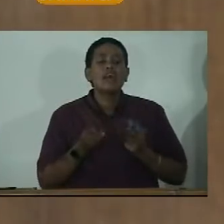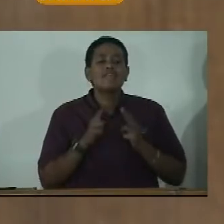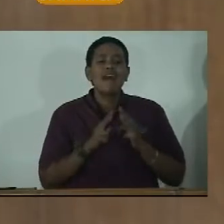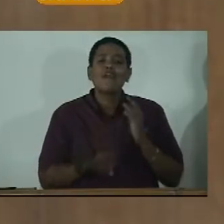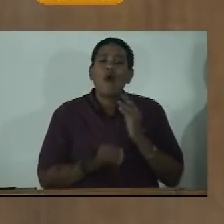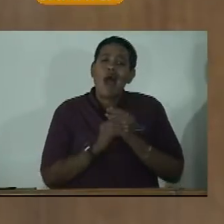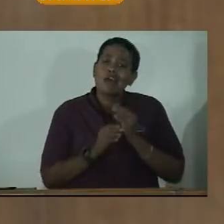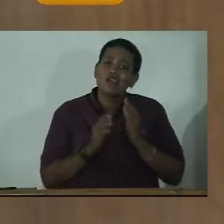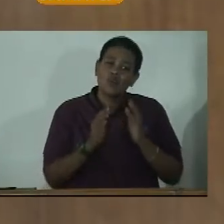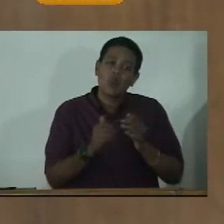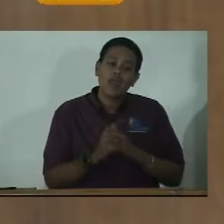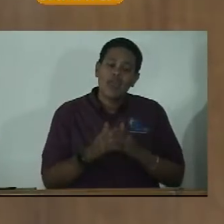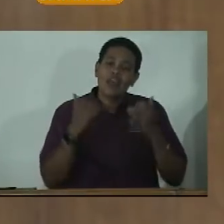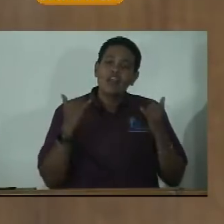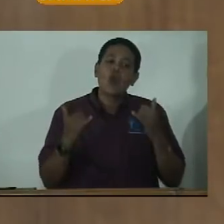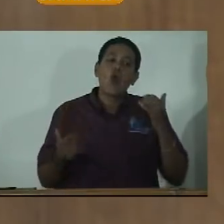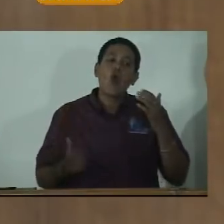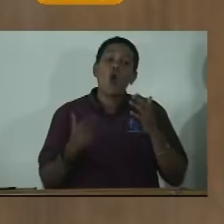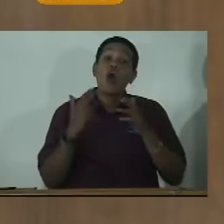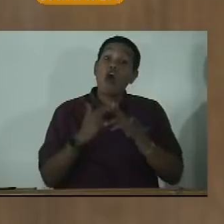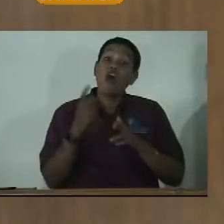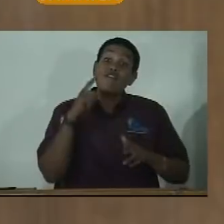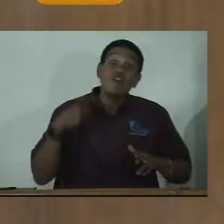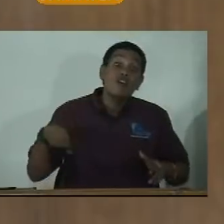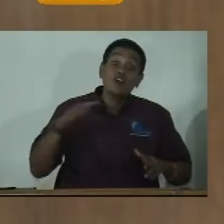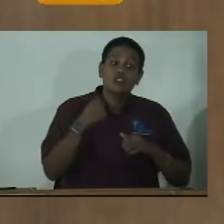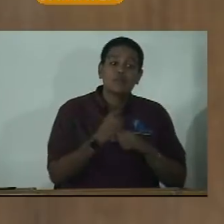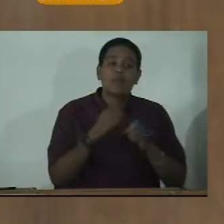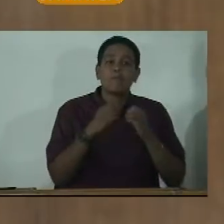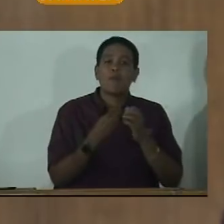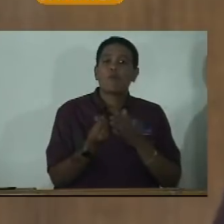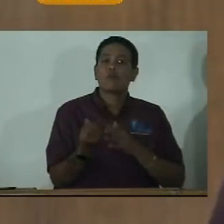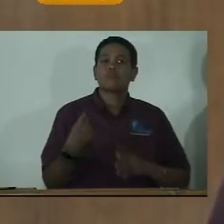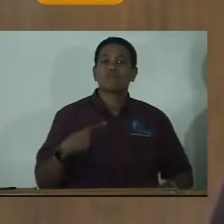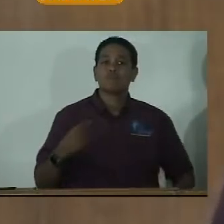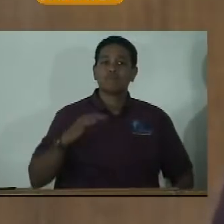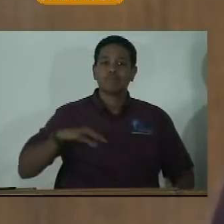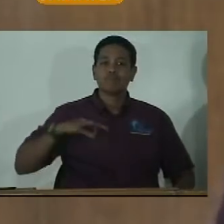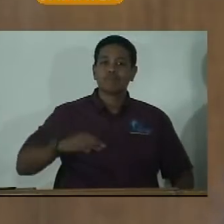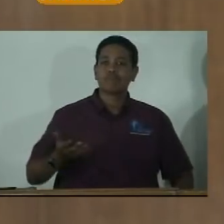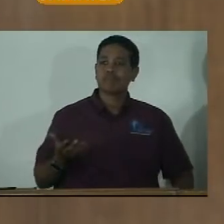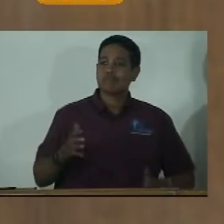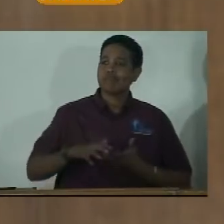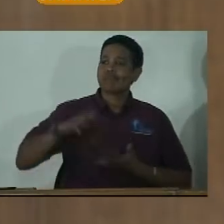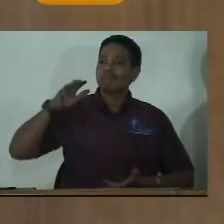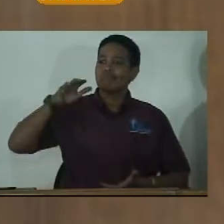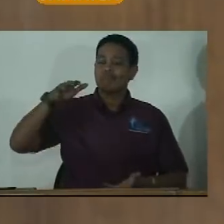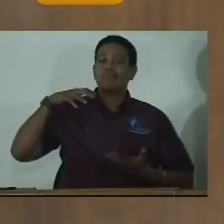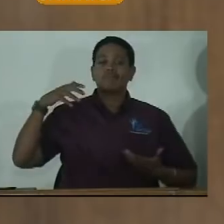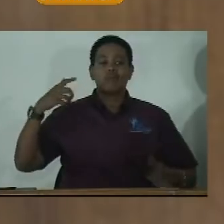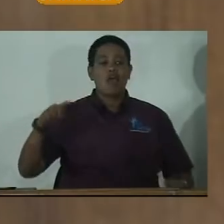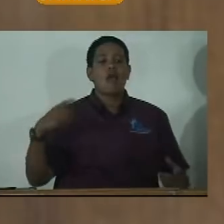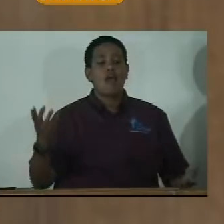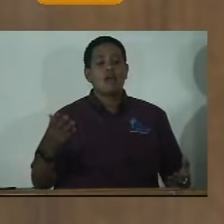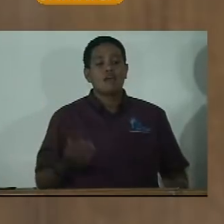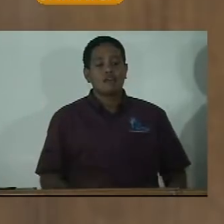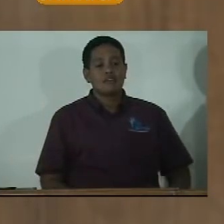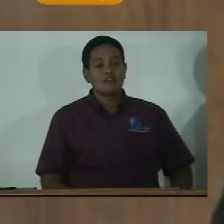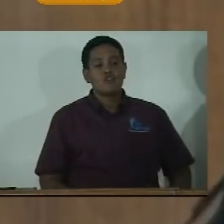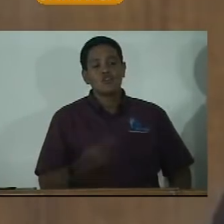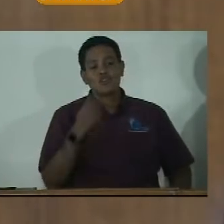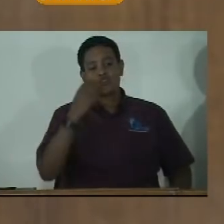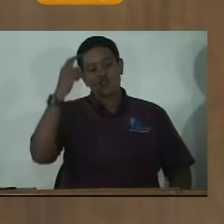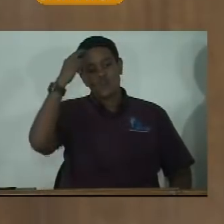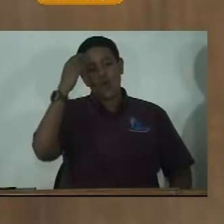fashion that now calls for us to make more returns. Like mutton patty, goat patty,